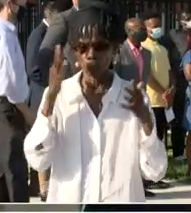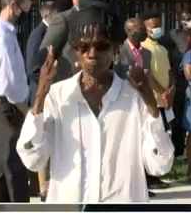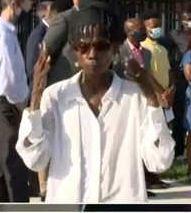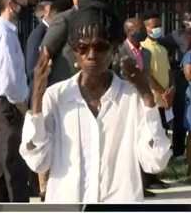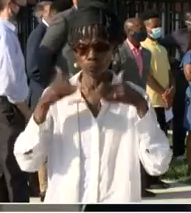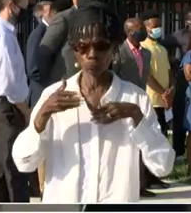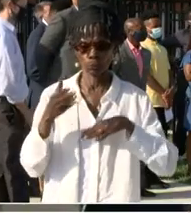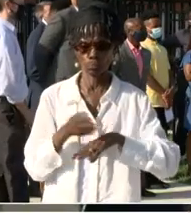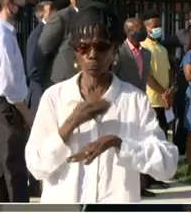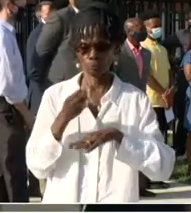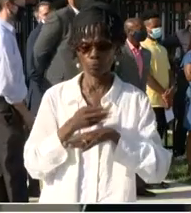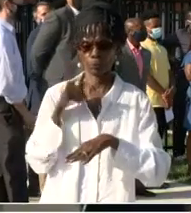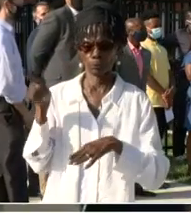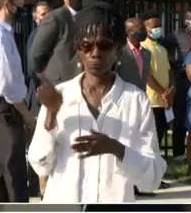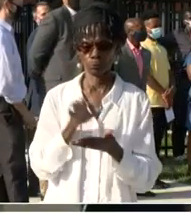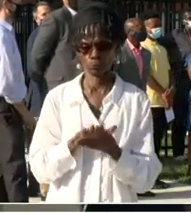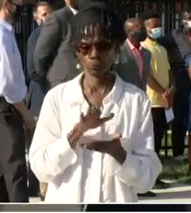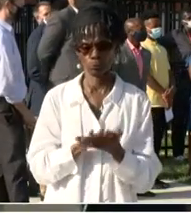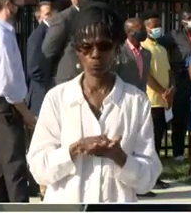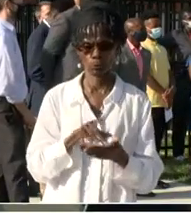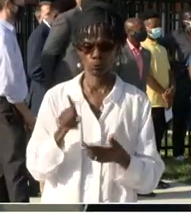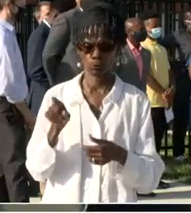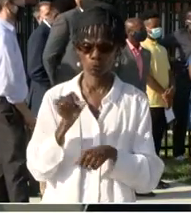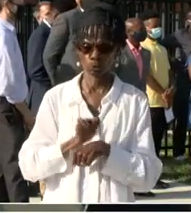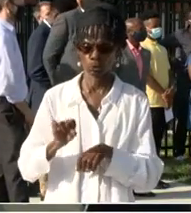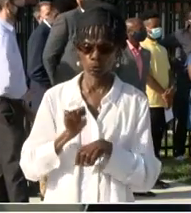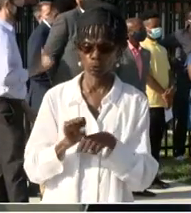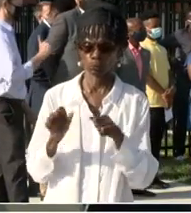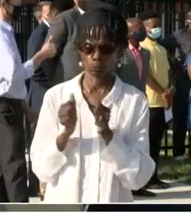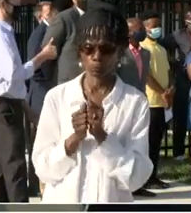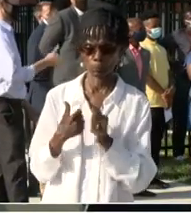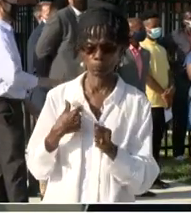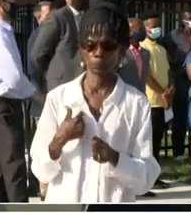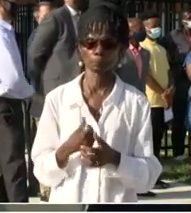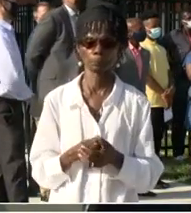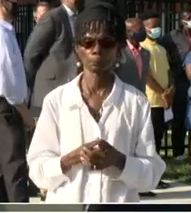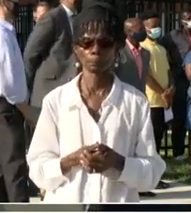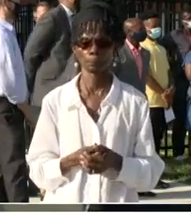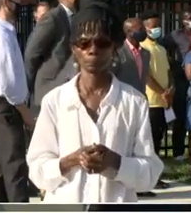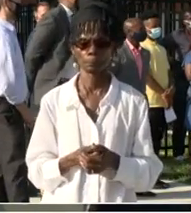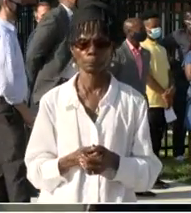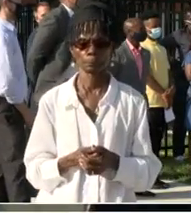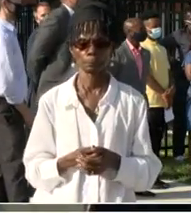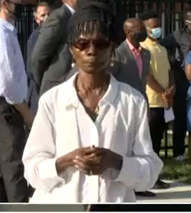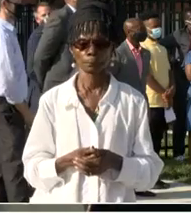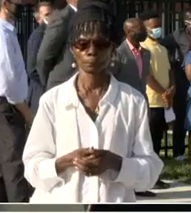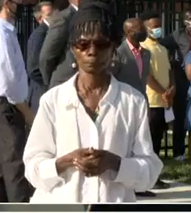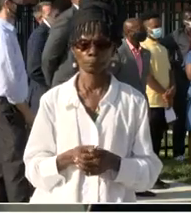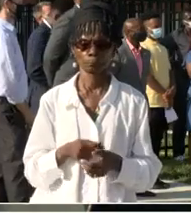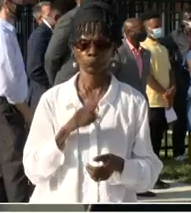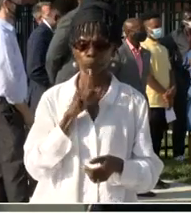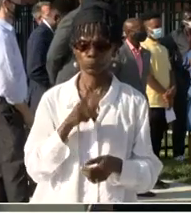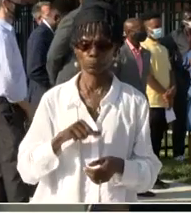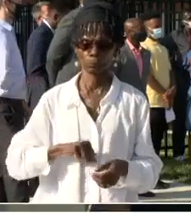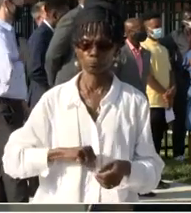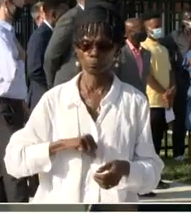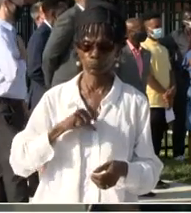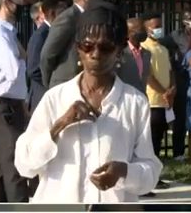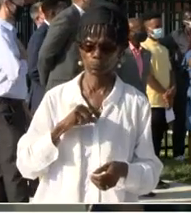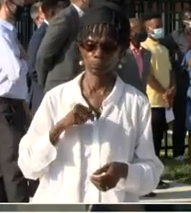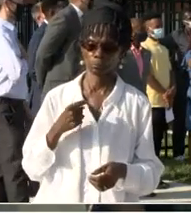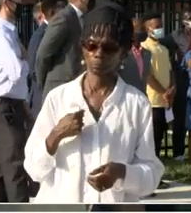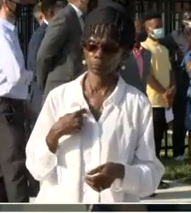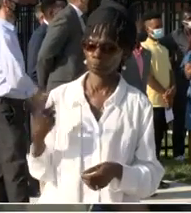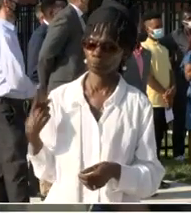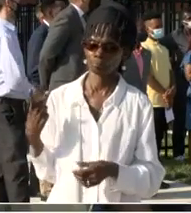that I've been working with him. And I think that we share his pride. Actually, I know I share his